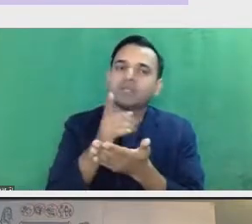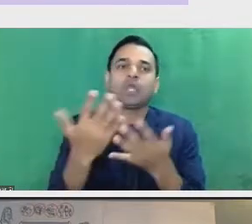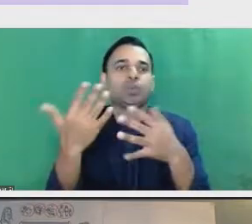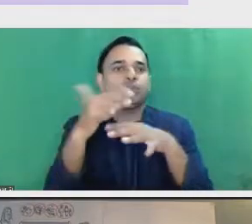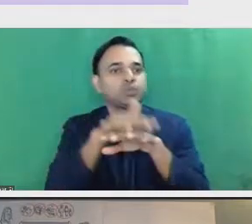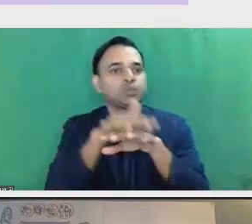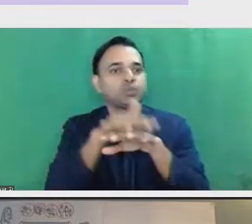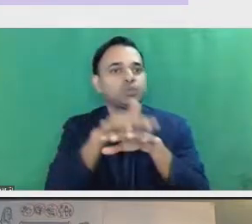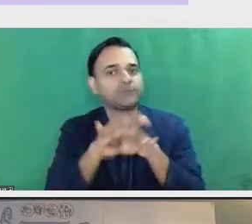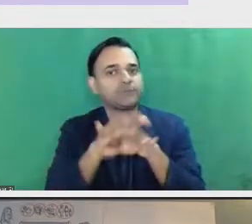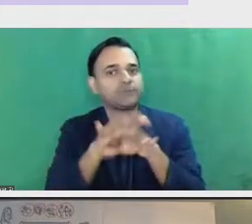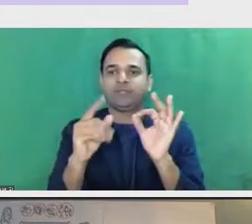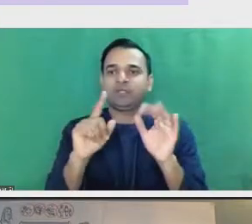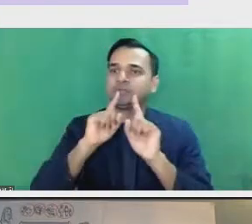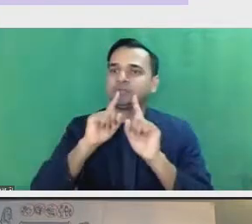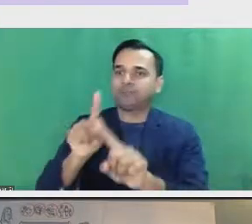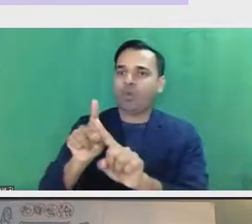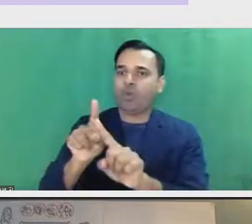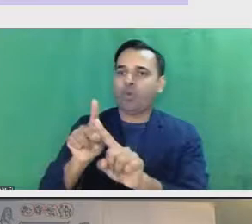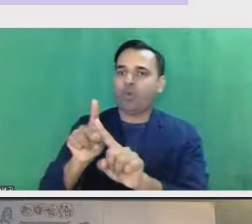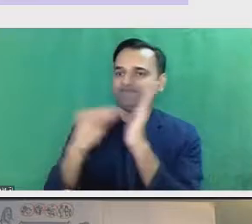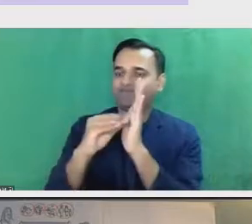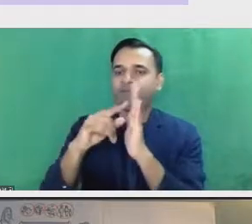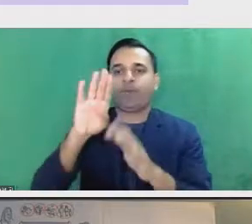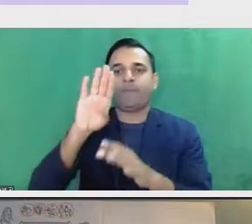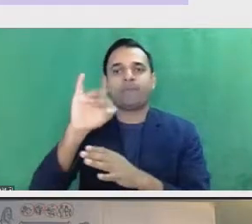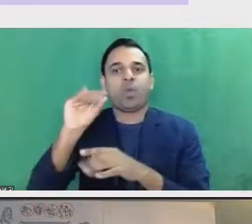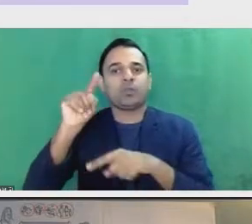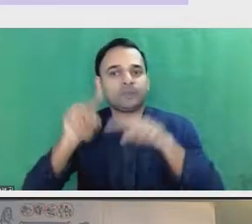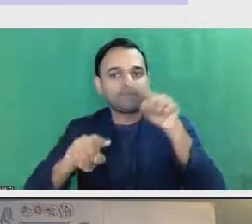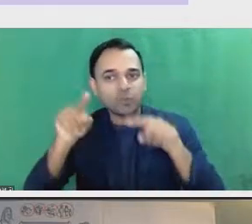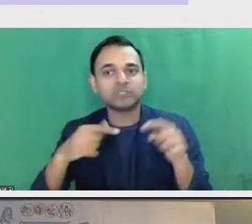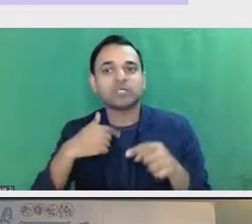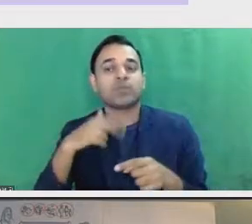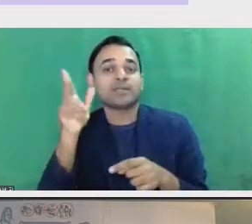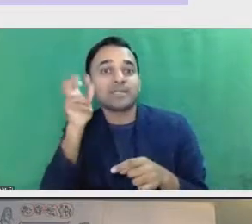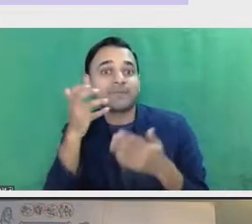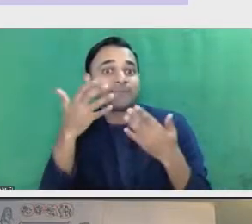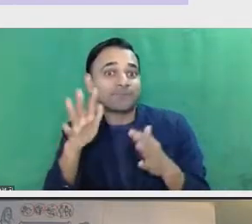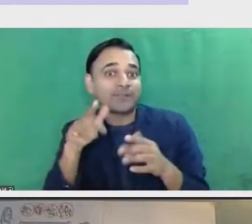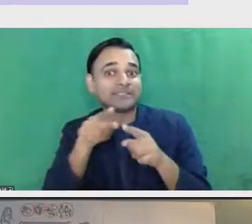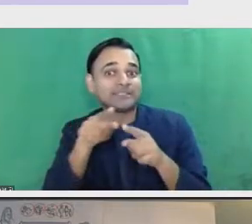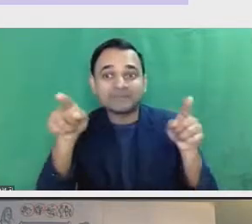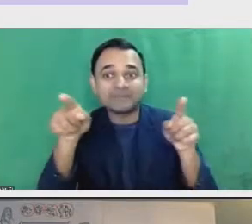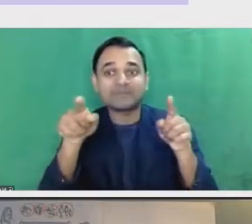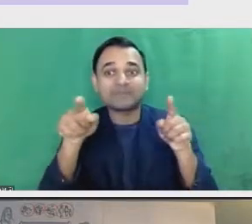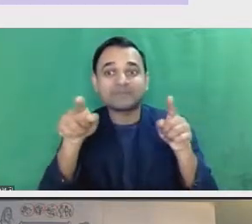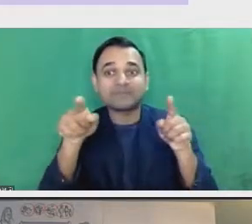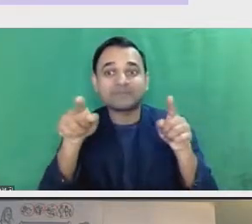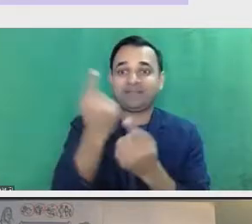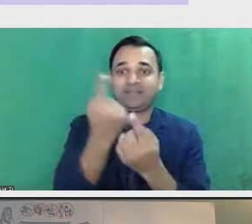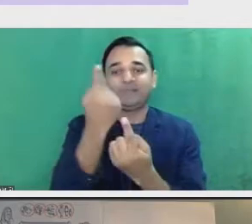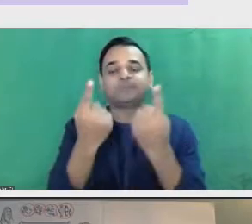from our speakers talking about gender equality and women's empowerment being highlighted as a very important consideration in the implementation